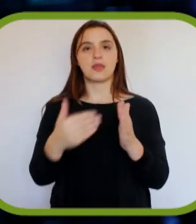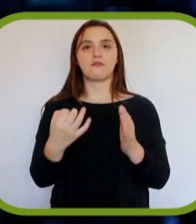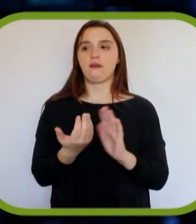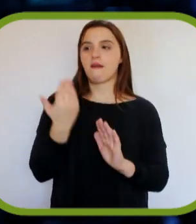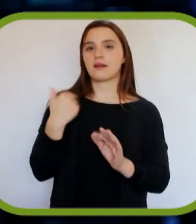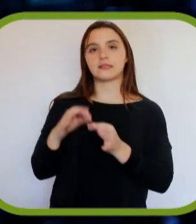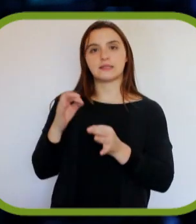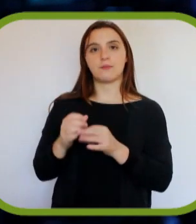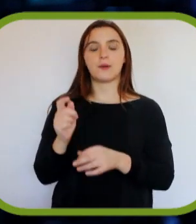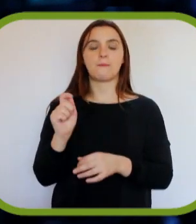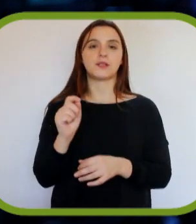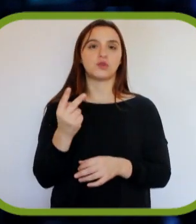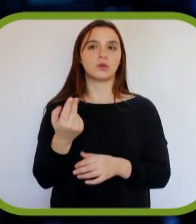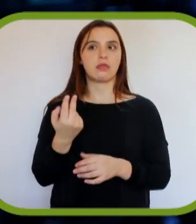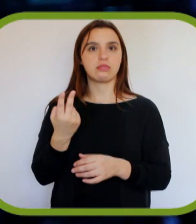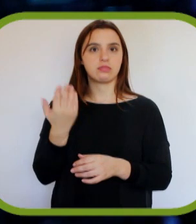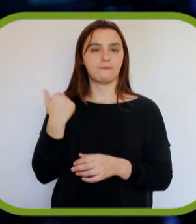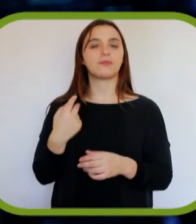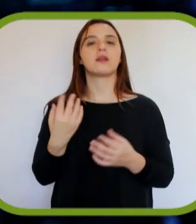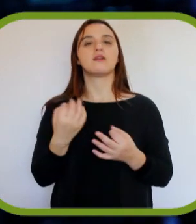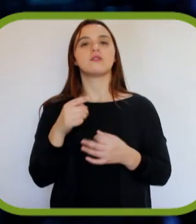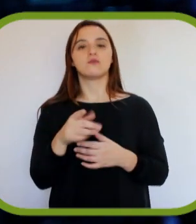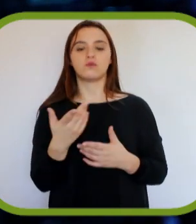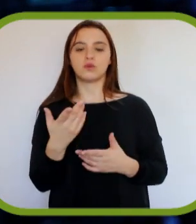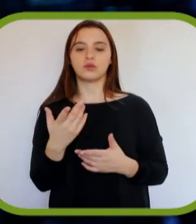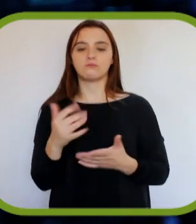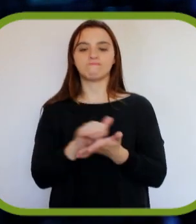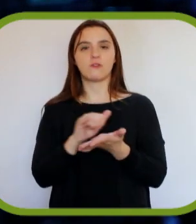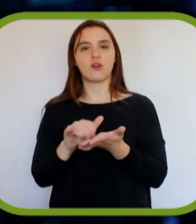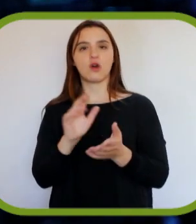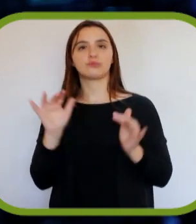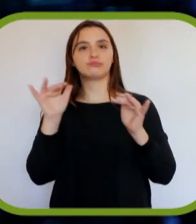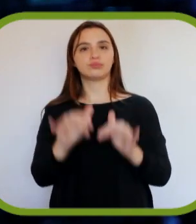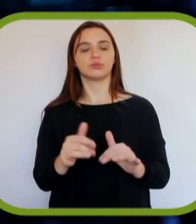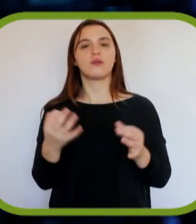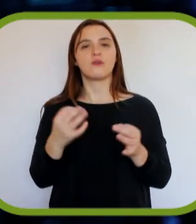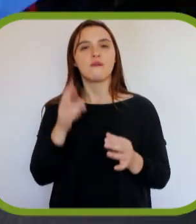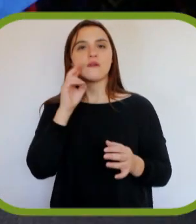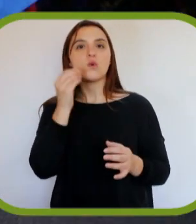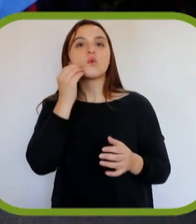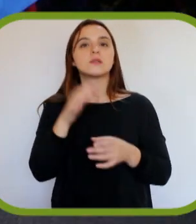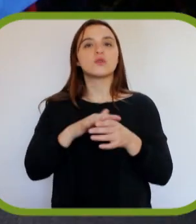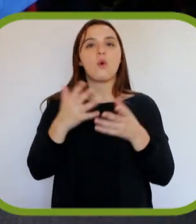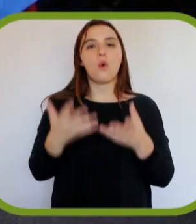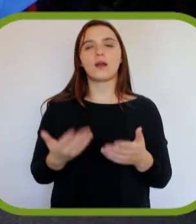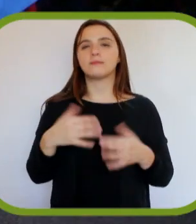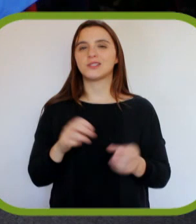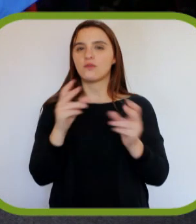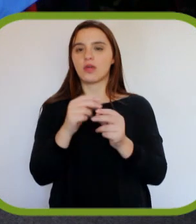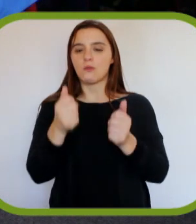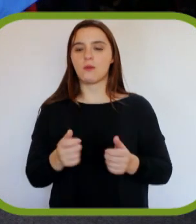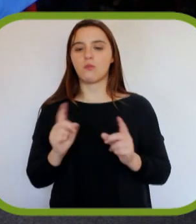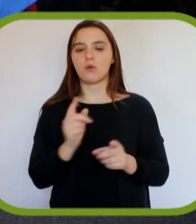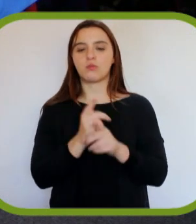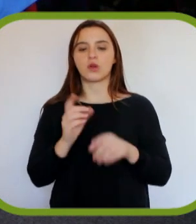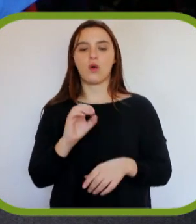halfway point last September. So 2 months ago, the world came to New York and looked at where we were. Unfortunately, the news is not very